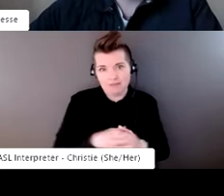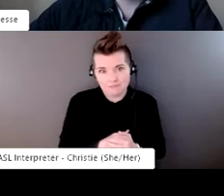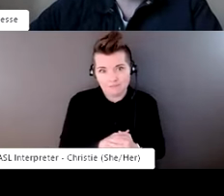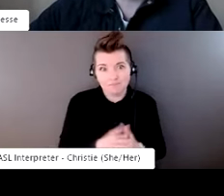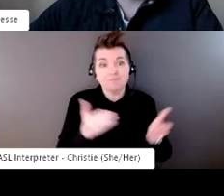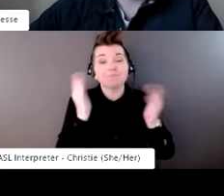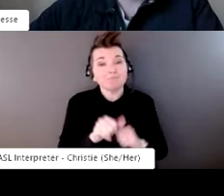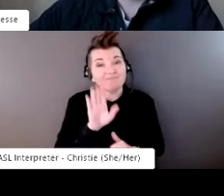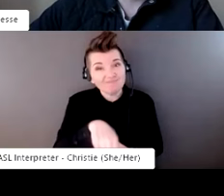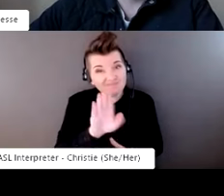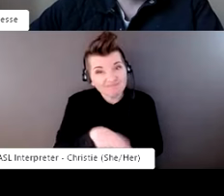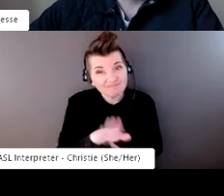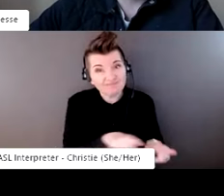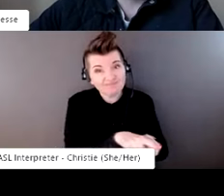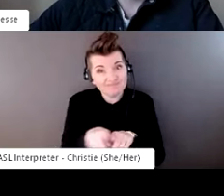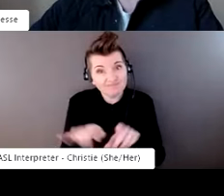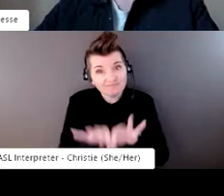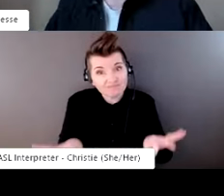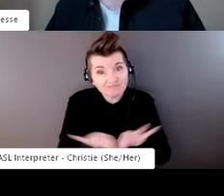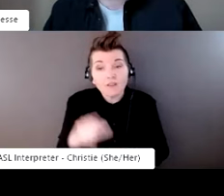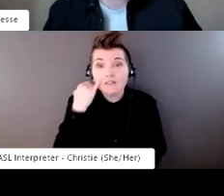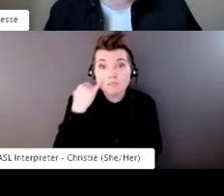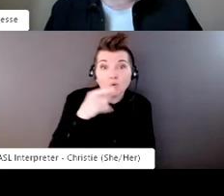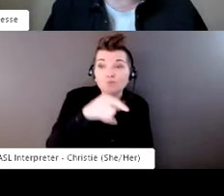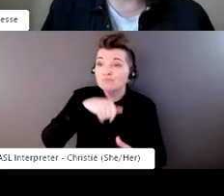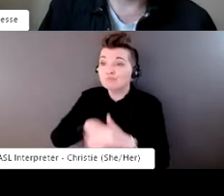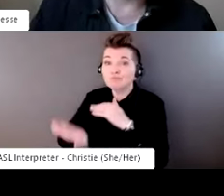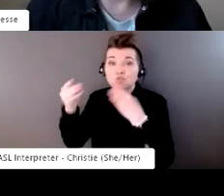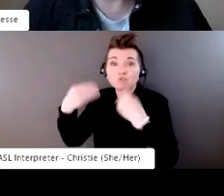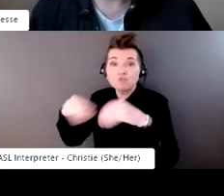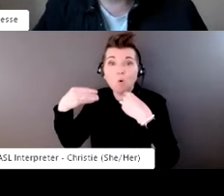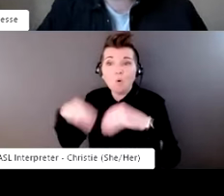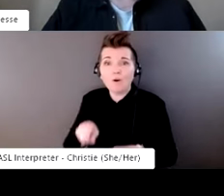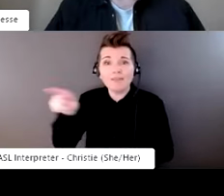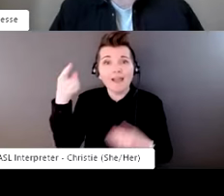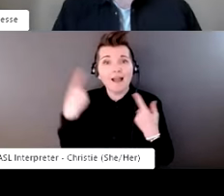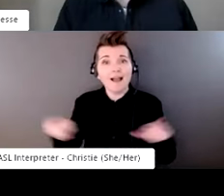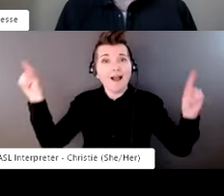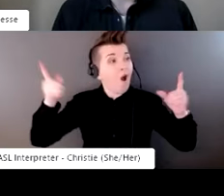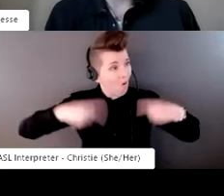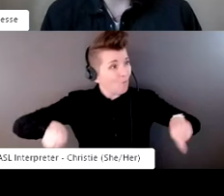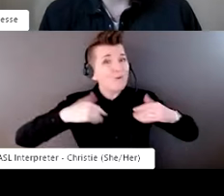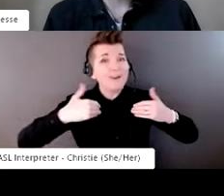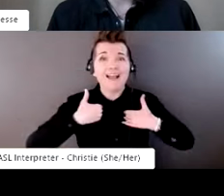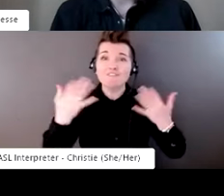Wi-Fi, stopping at the, like a gas station or something, or being on the bus using Wi-Fi there,